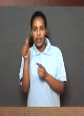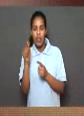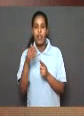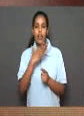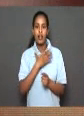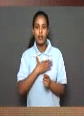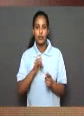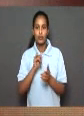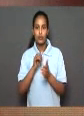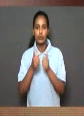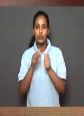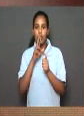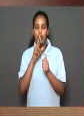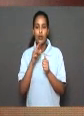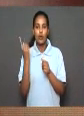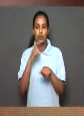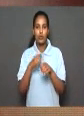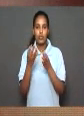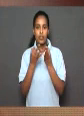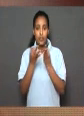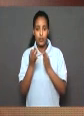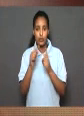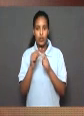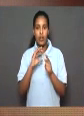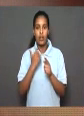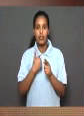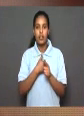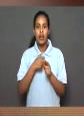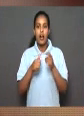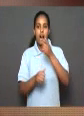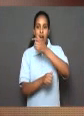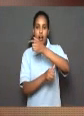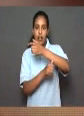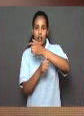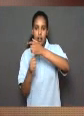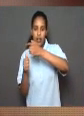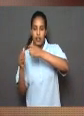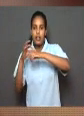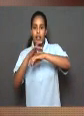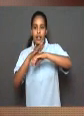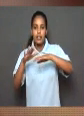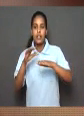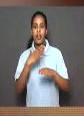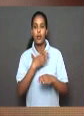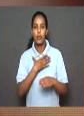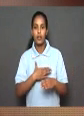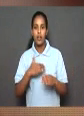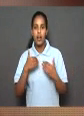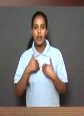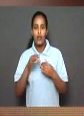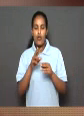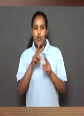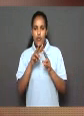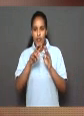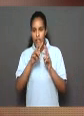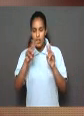2A elements, which are also referred to as alkaline earth elements,